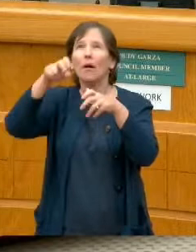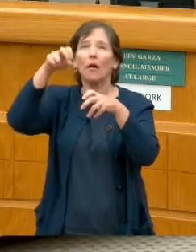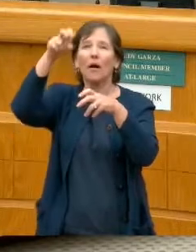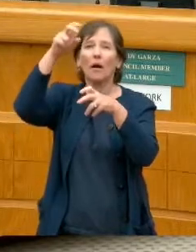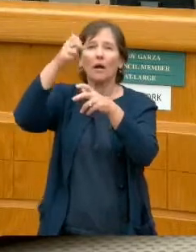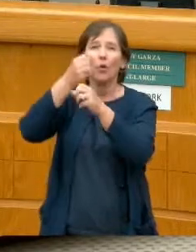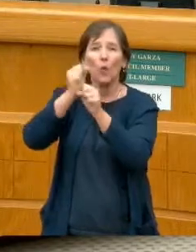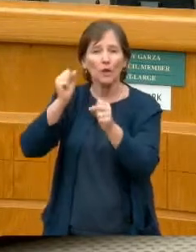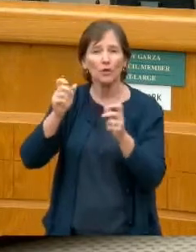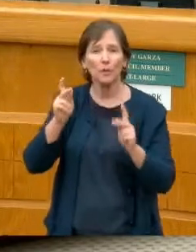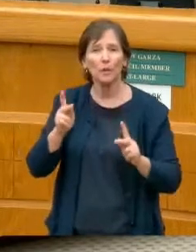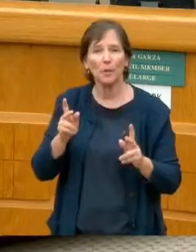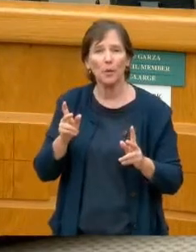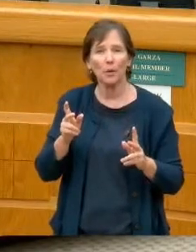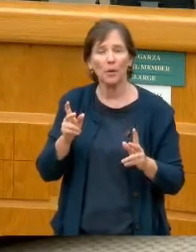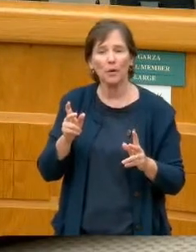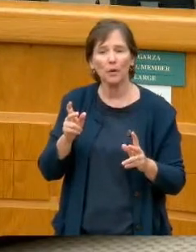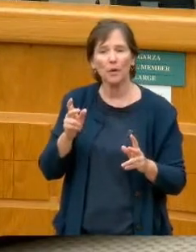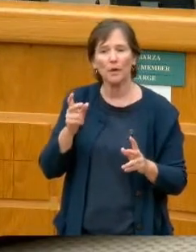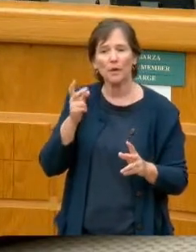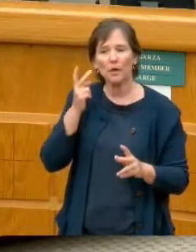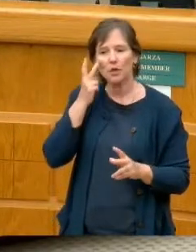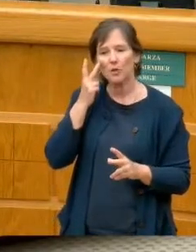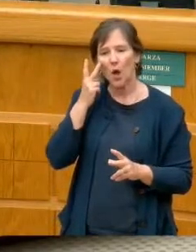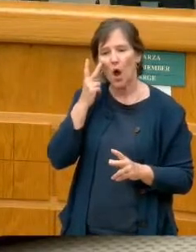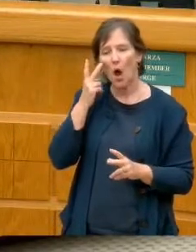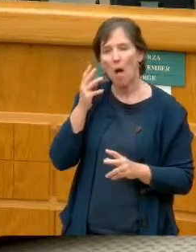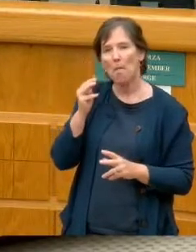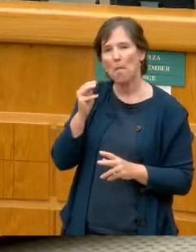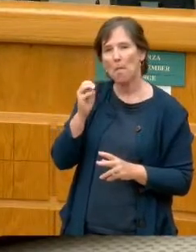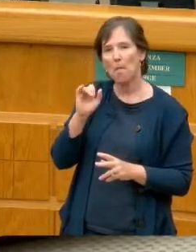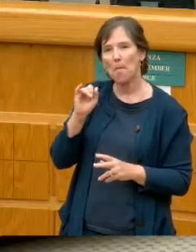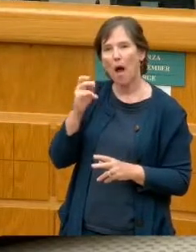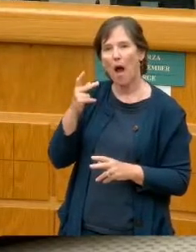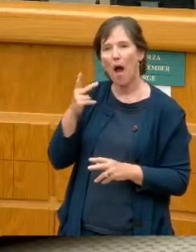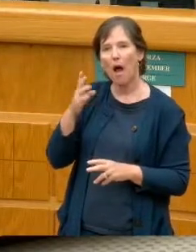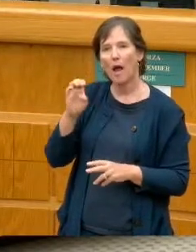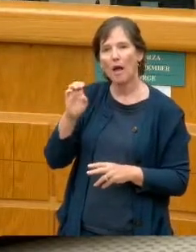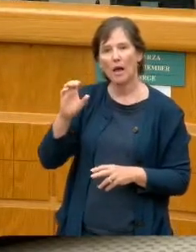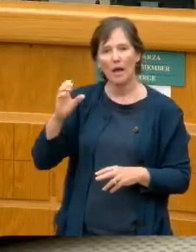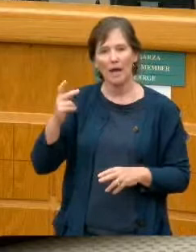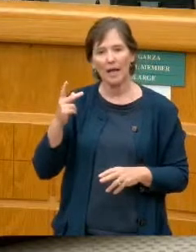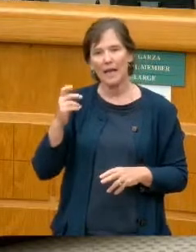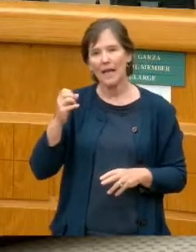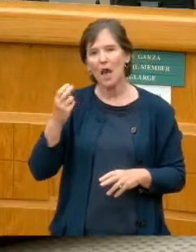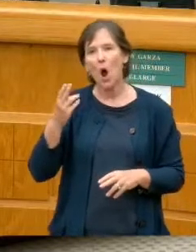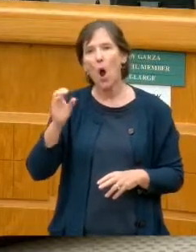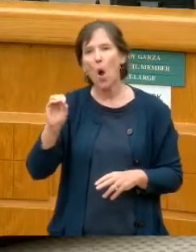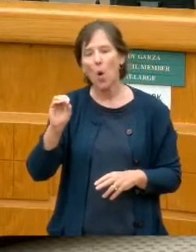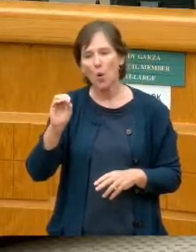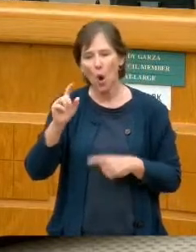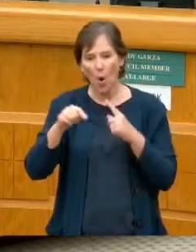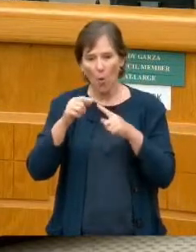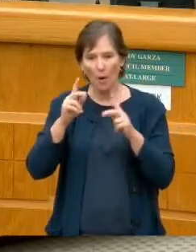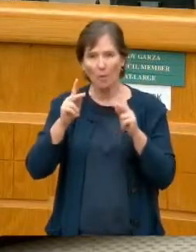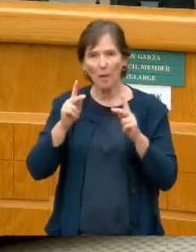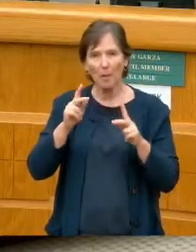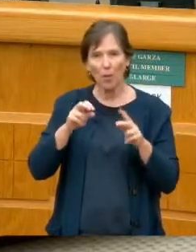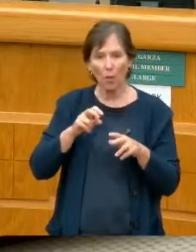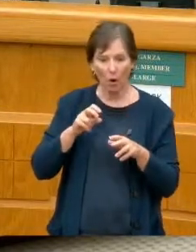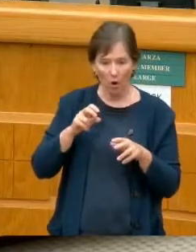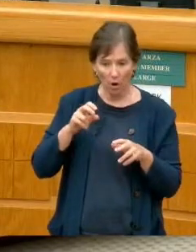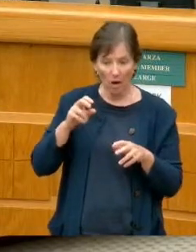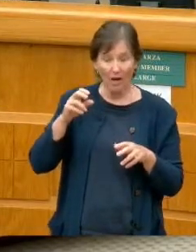9/11. Mike Kehoe was heading in the opposite direction. Firefighter Mike Kehoe and his colleagues had the horrific task that day